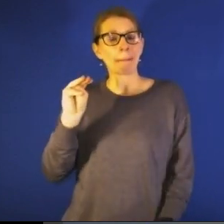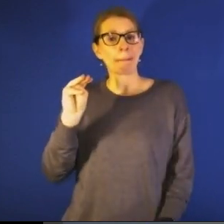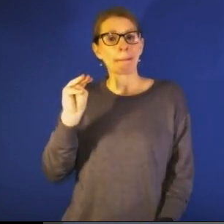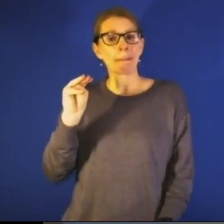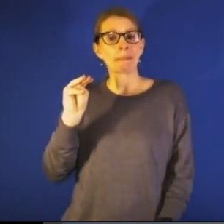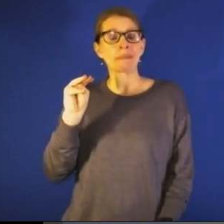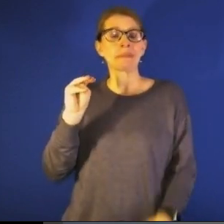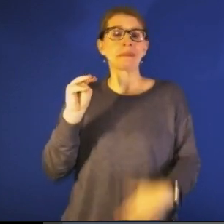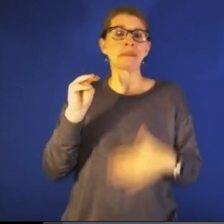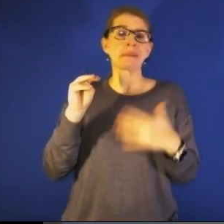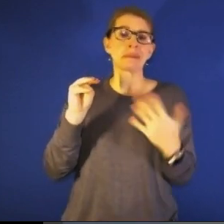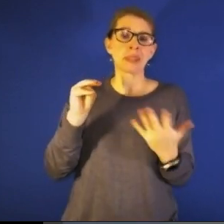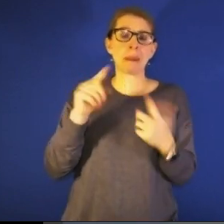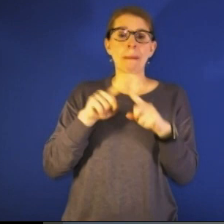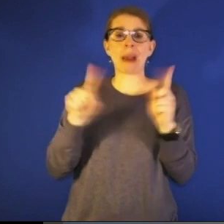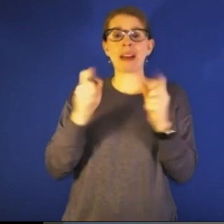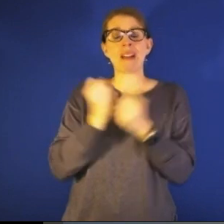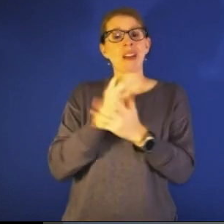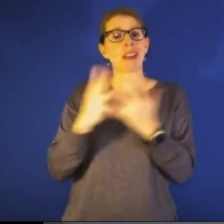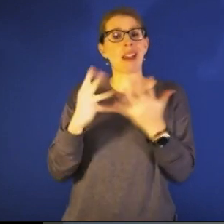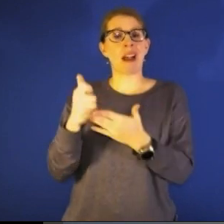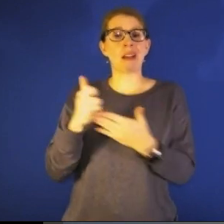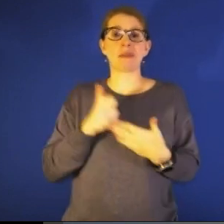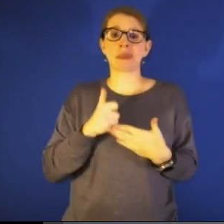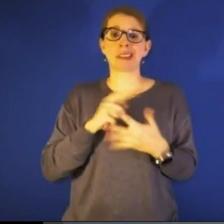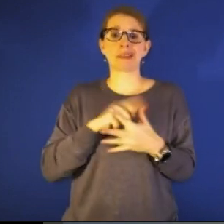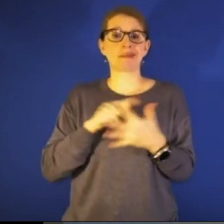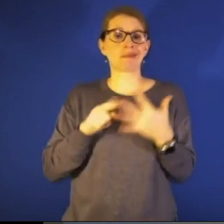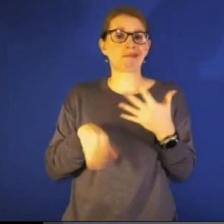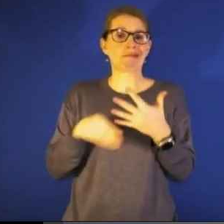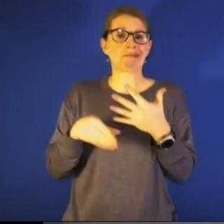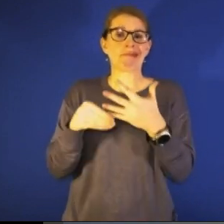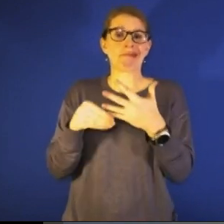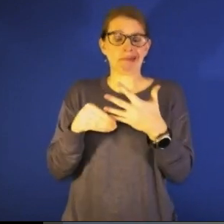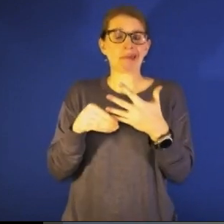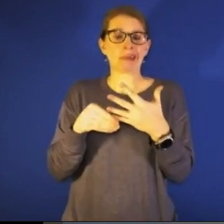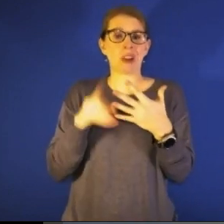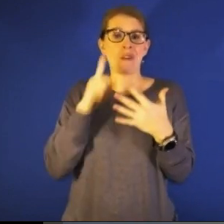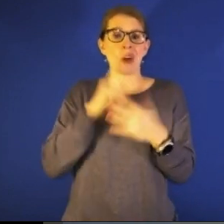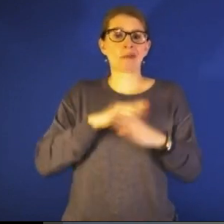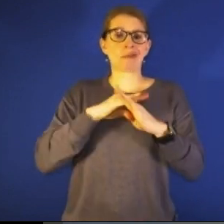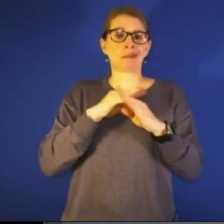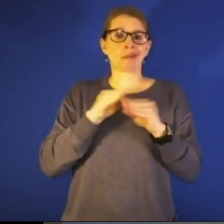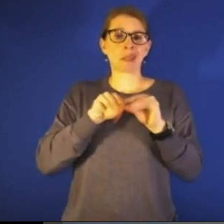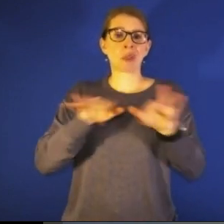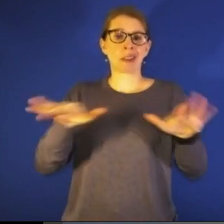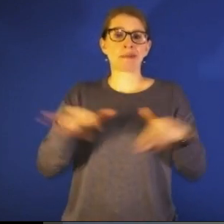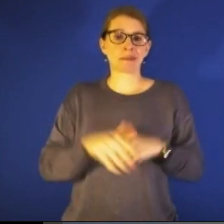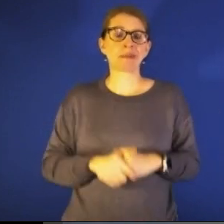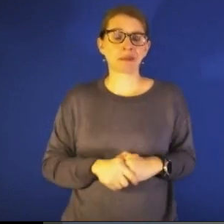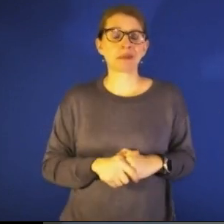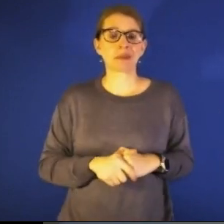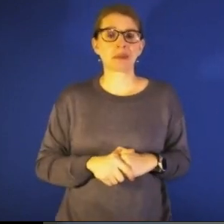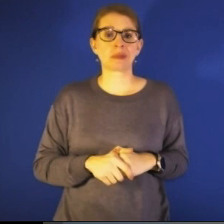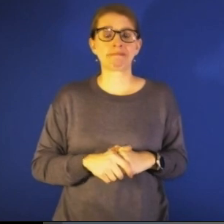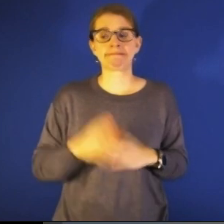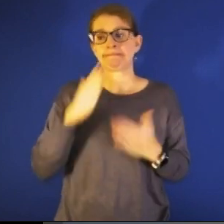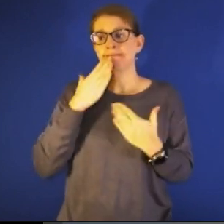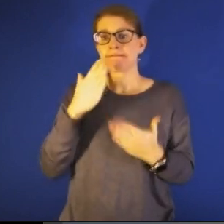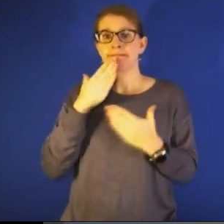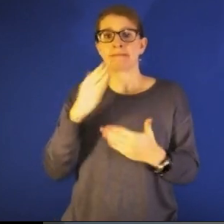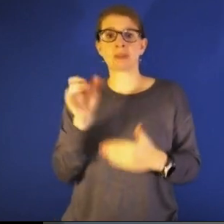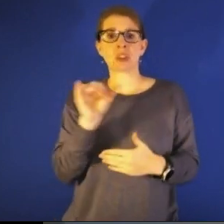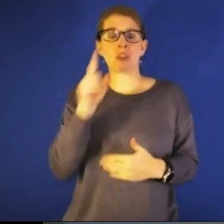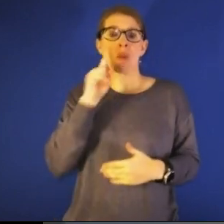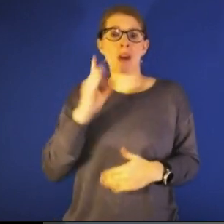but every little thing helps as much as it can, and also express gratitude, I know, for